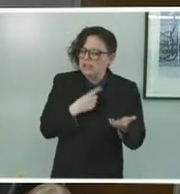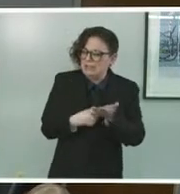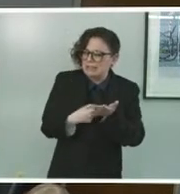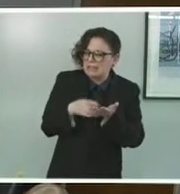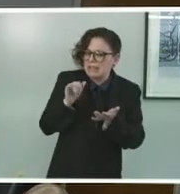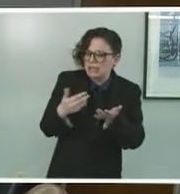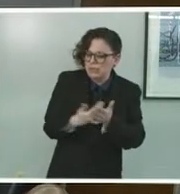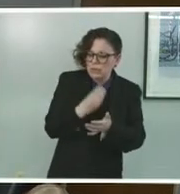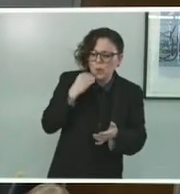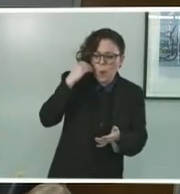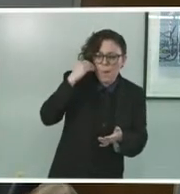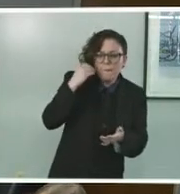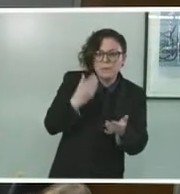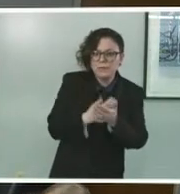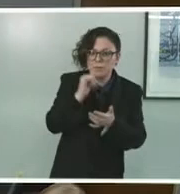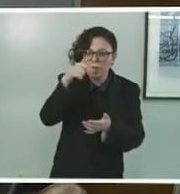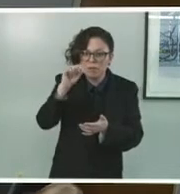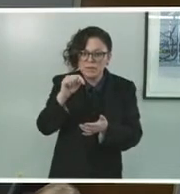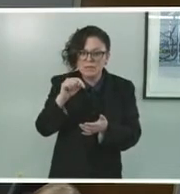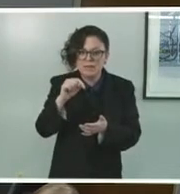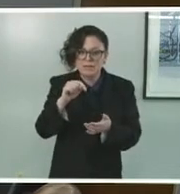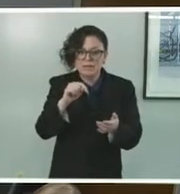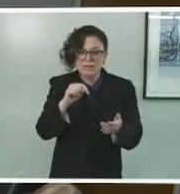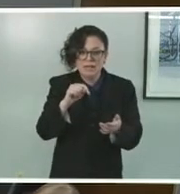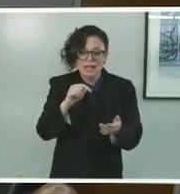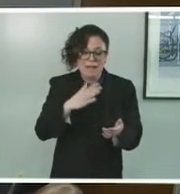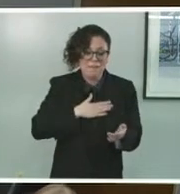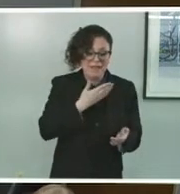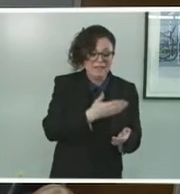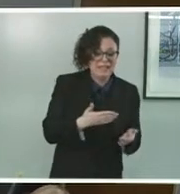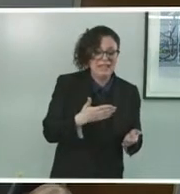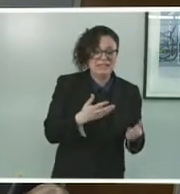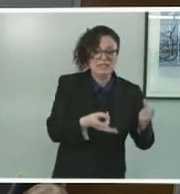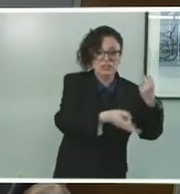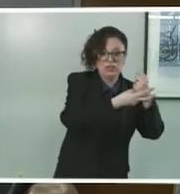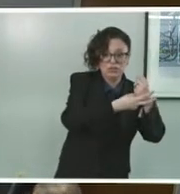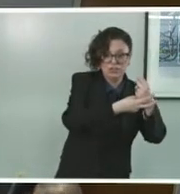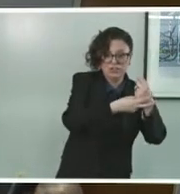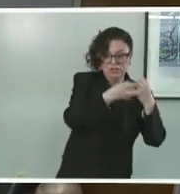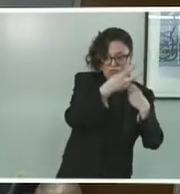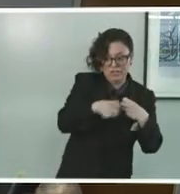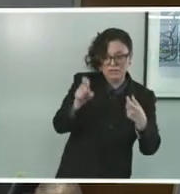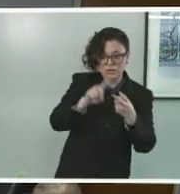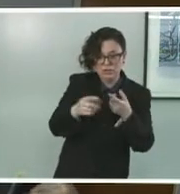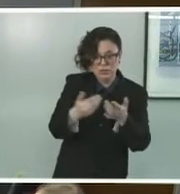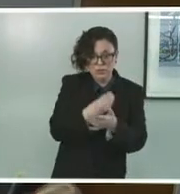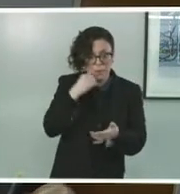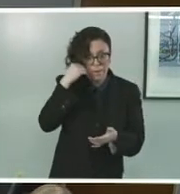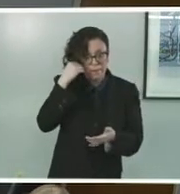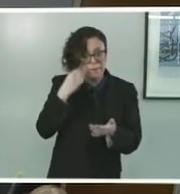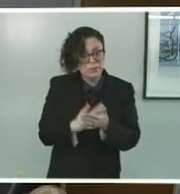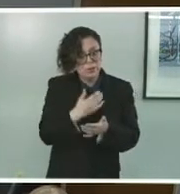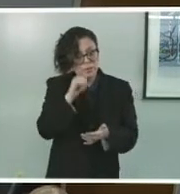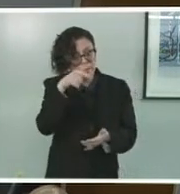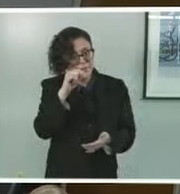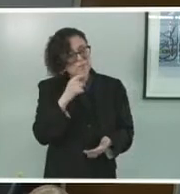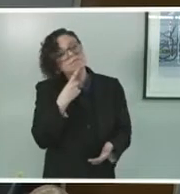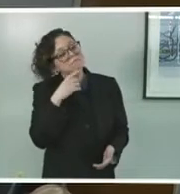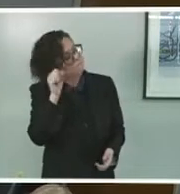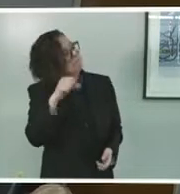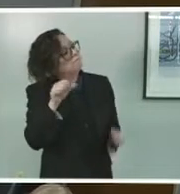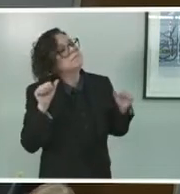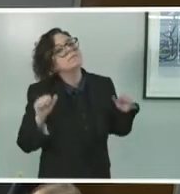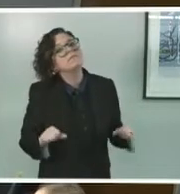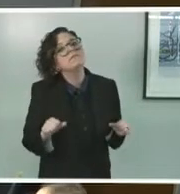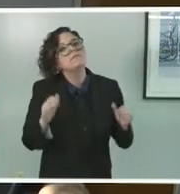or apartment and transfer items from a storage unit to my new home or apartment? Yes. Yes, okay. Can